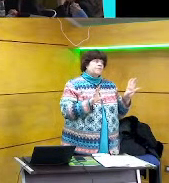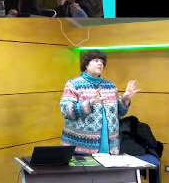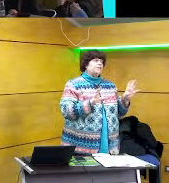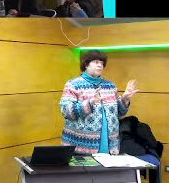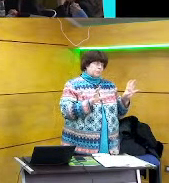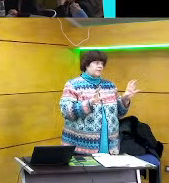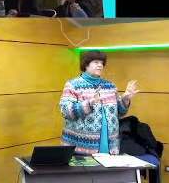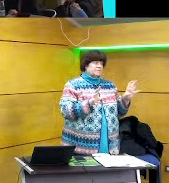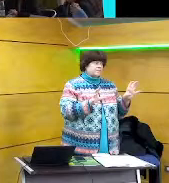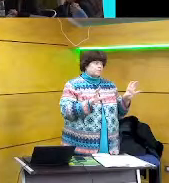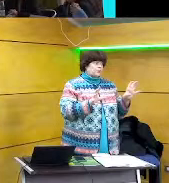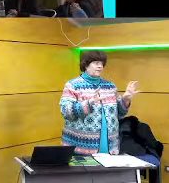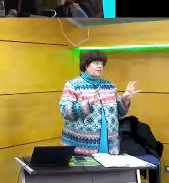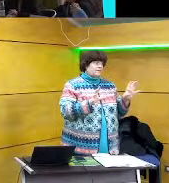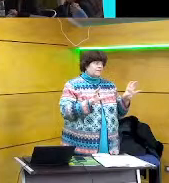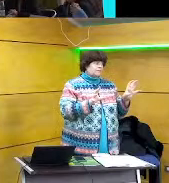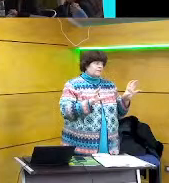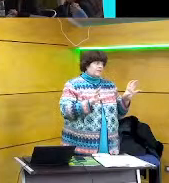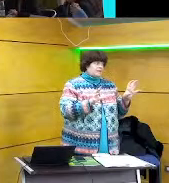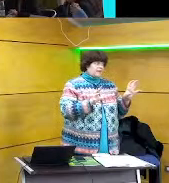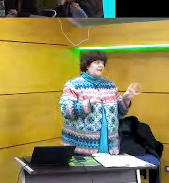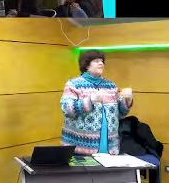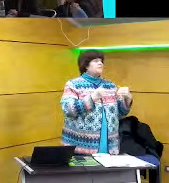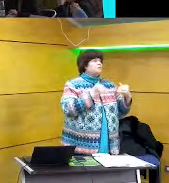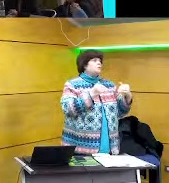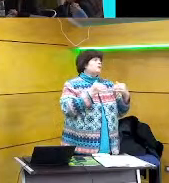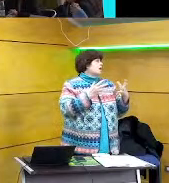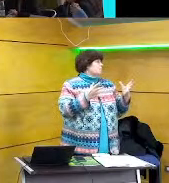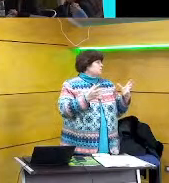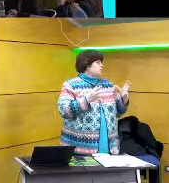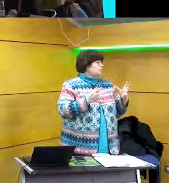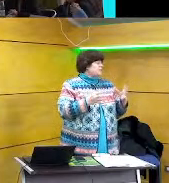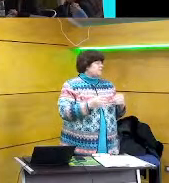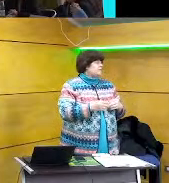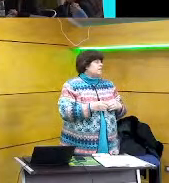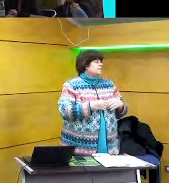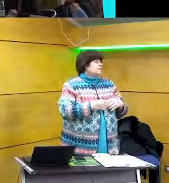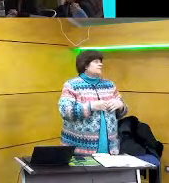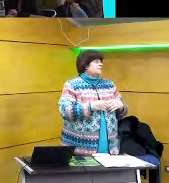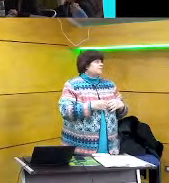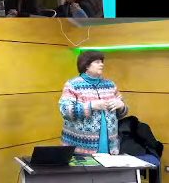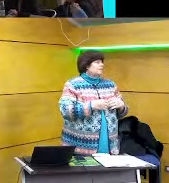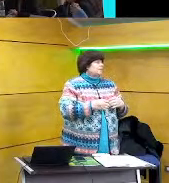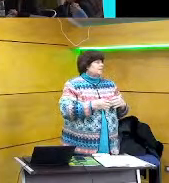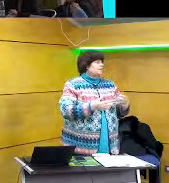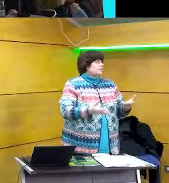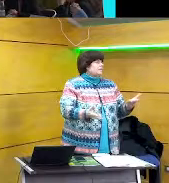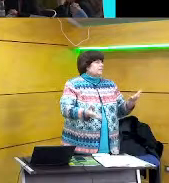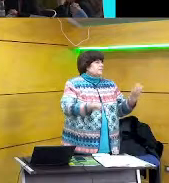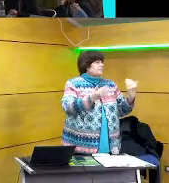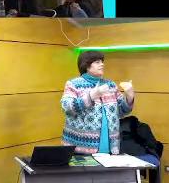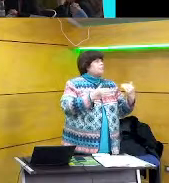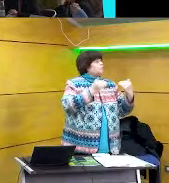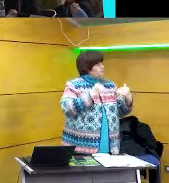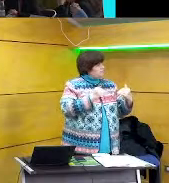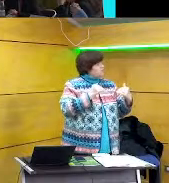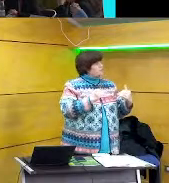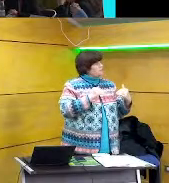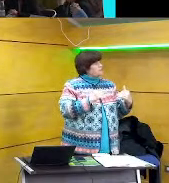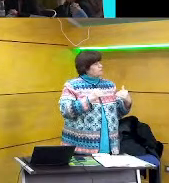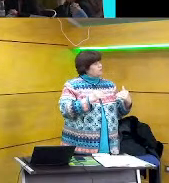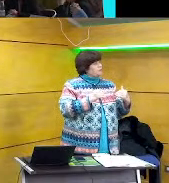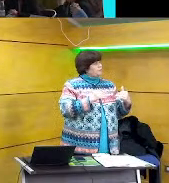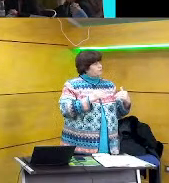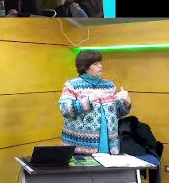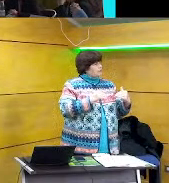you're affiliated with in some way. And it gives you an opportunity to see what the